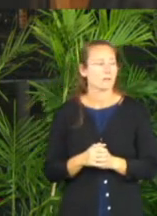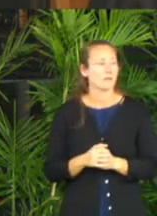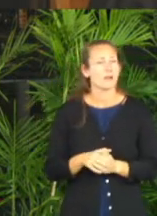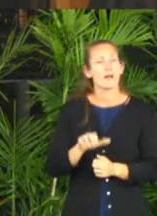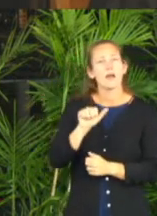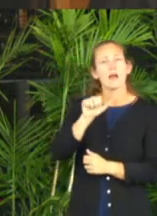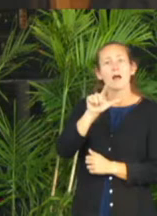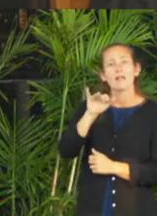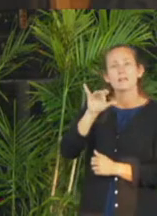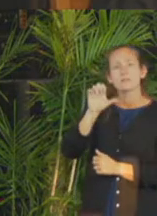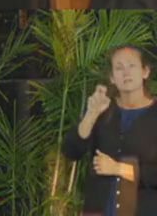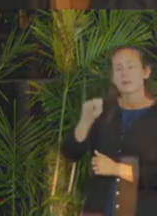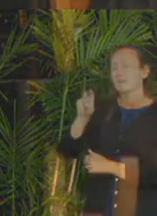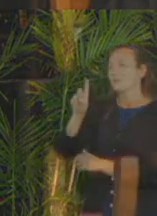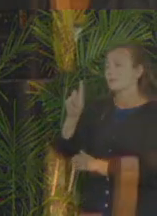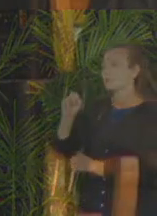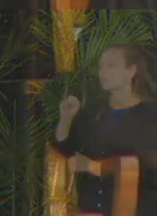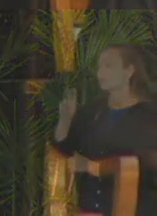Allison Davis,